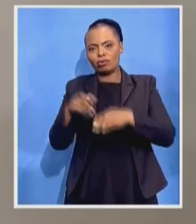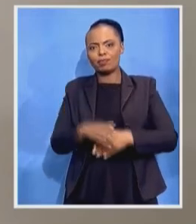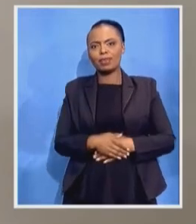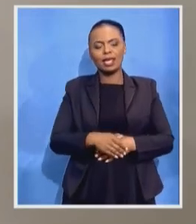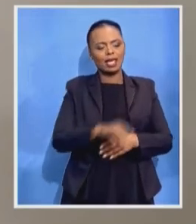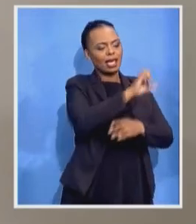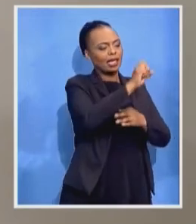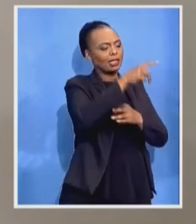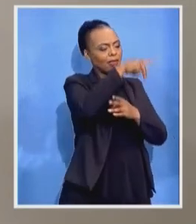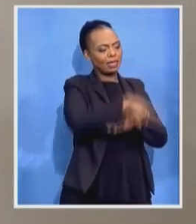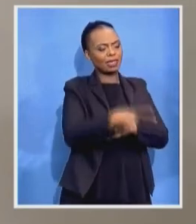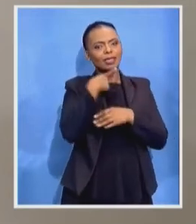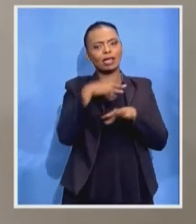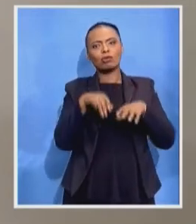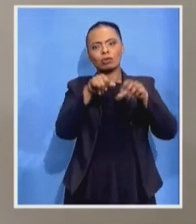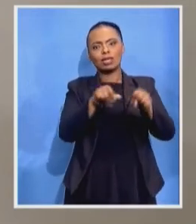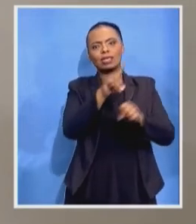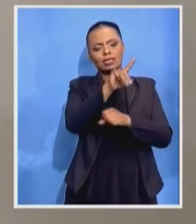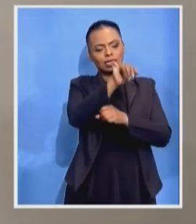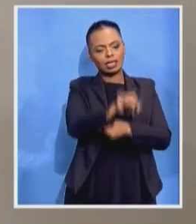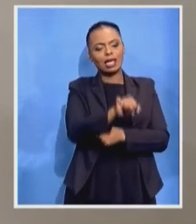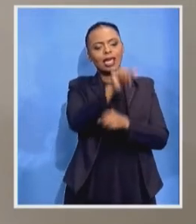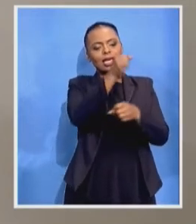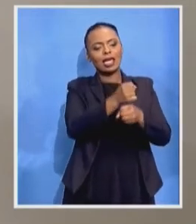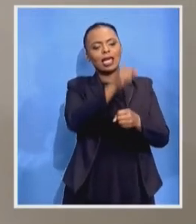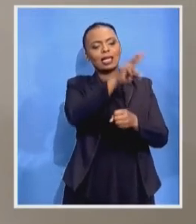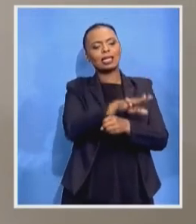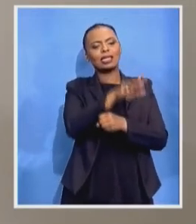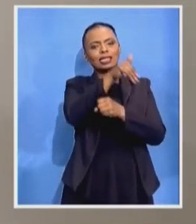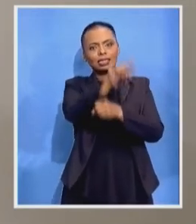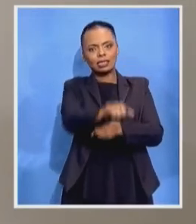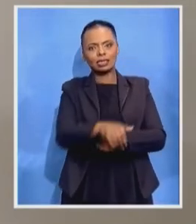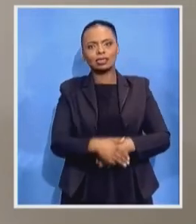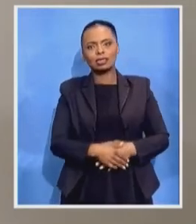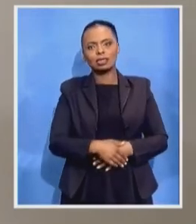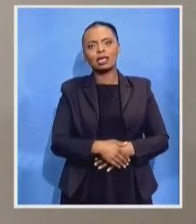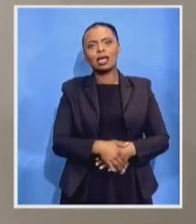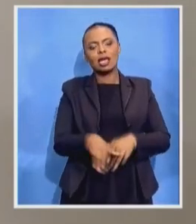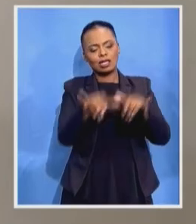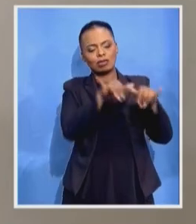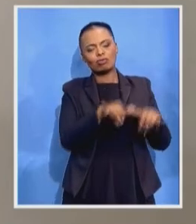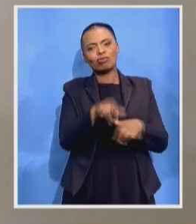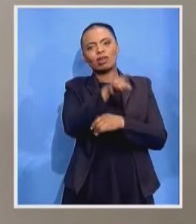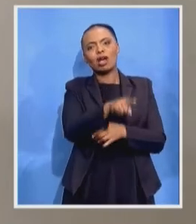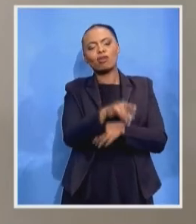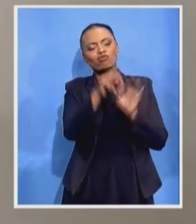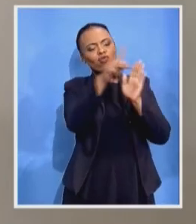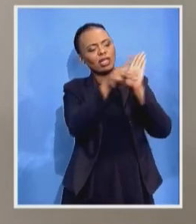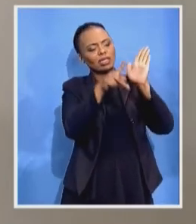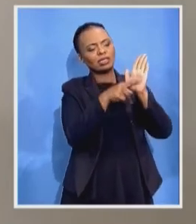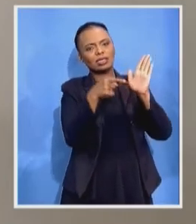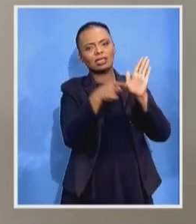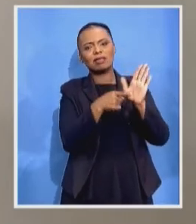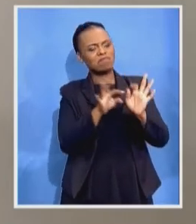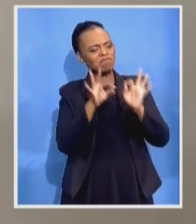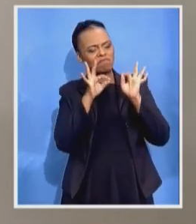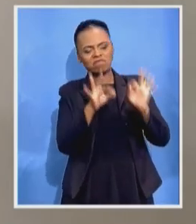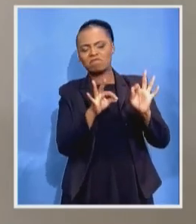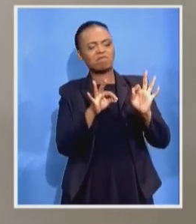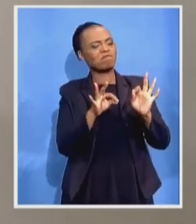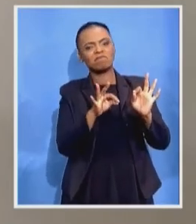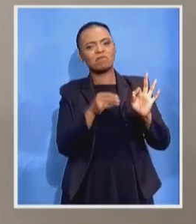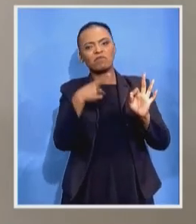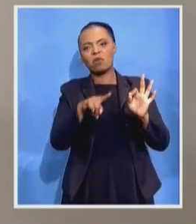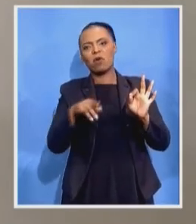1996, neoliberal policies are wholly inappropriate for a country like South Africa, and they are not an